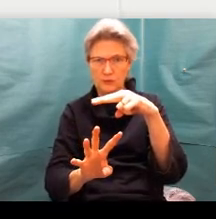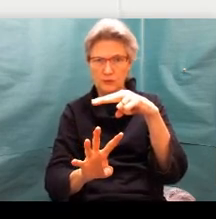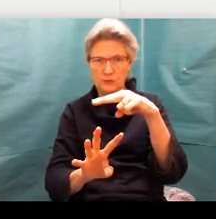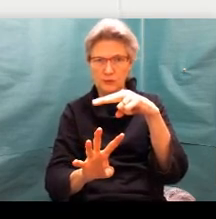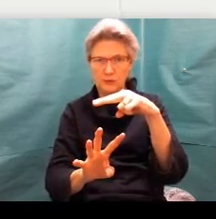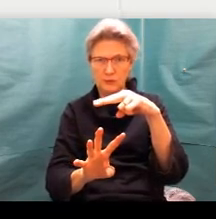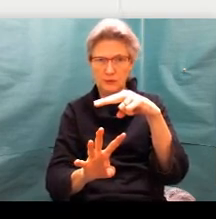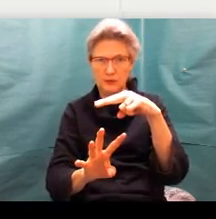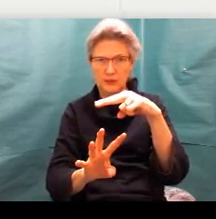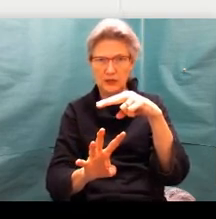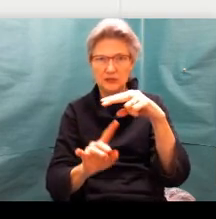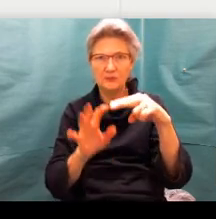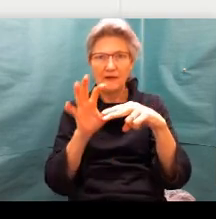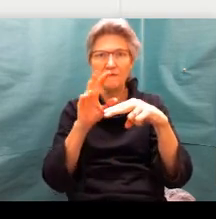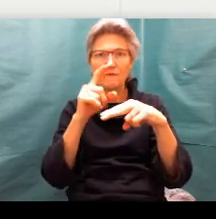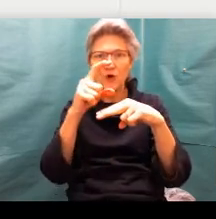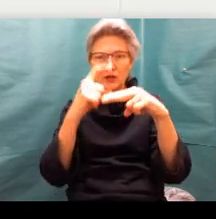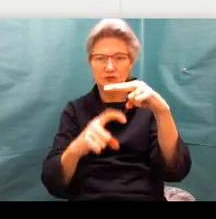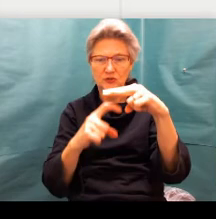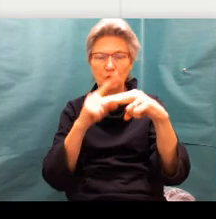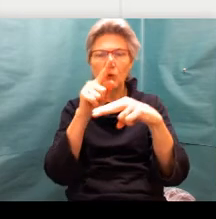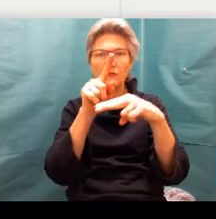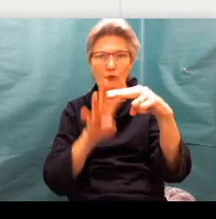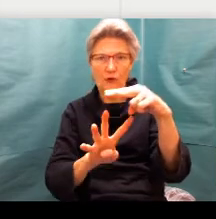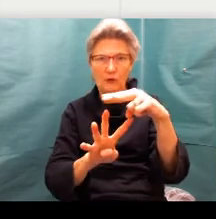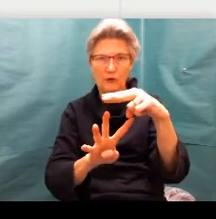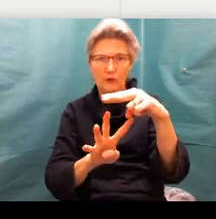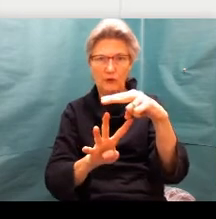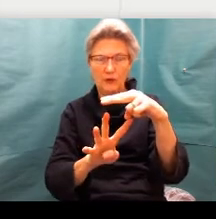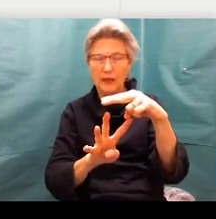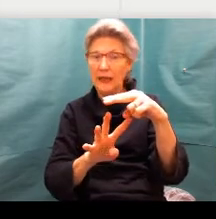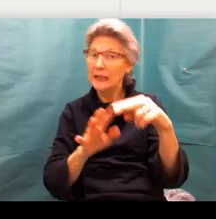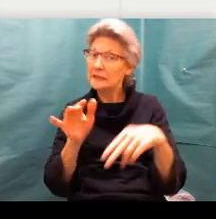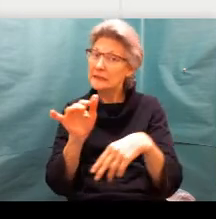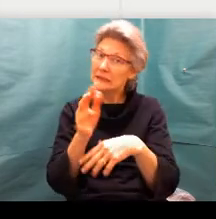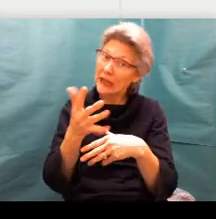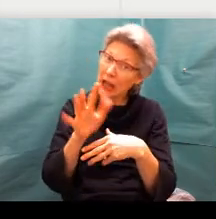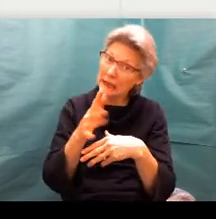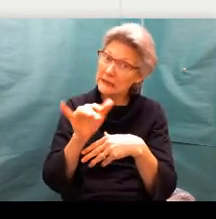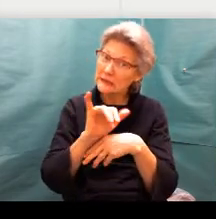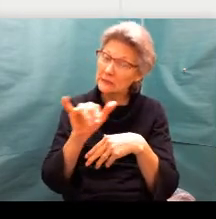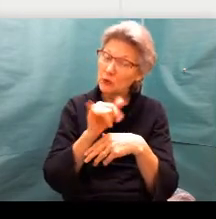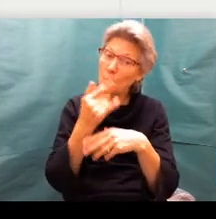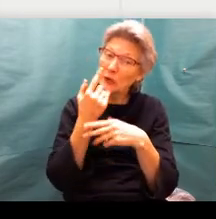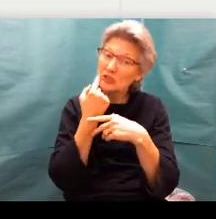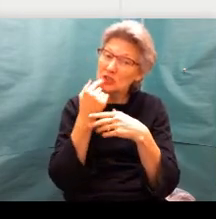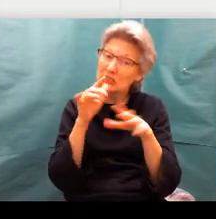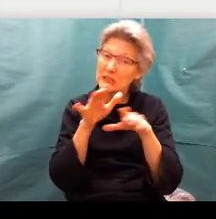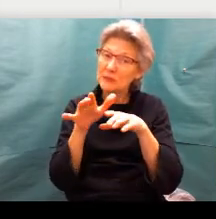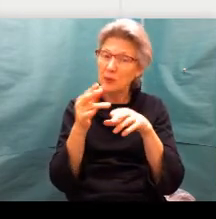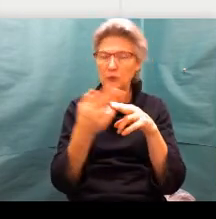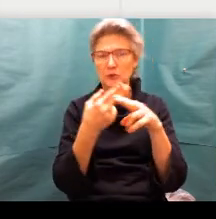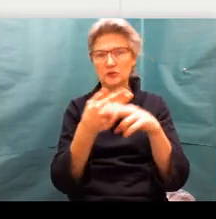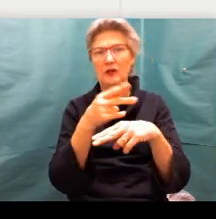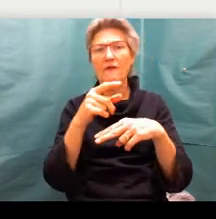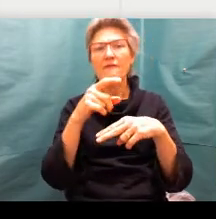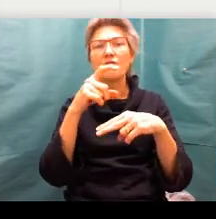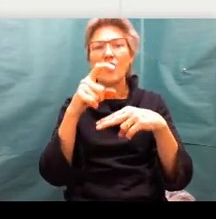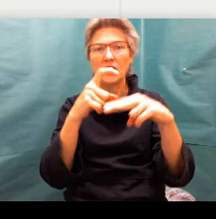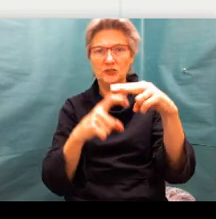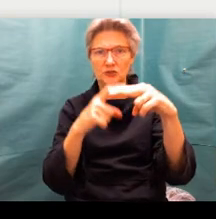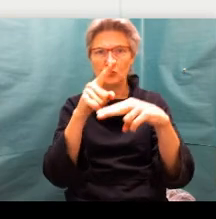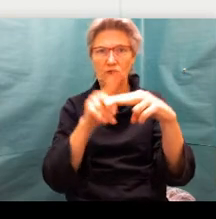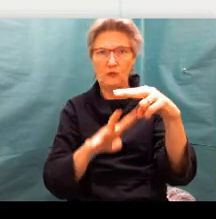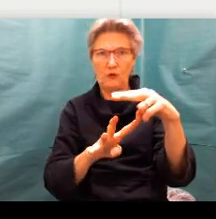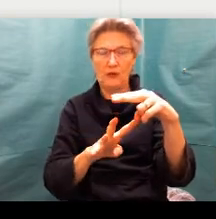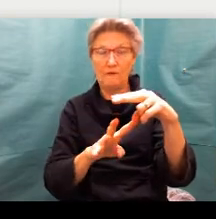So here's my fraction 1/4. So it's very similar to what we just did, however, we're using a fraction. So if I'm